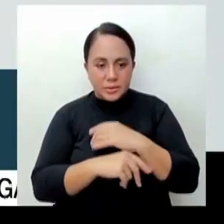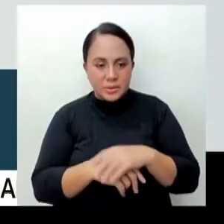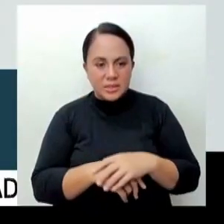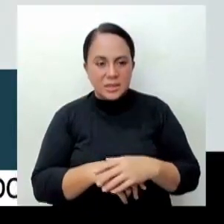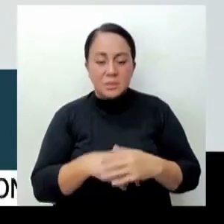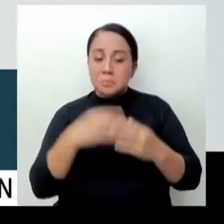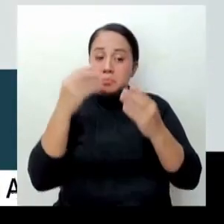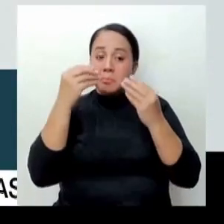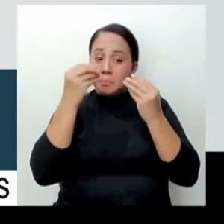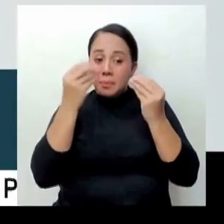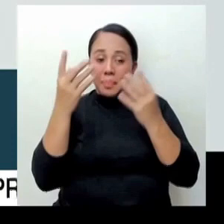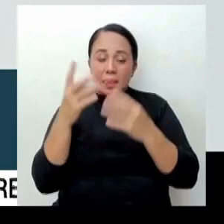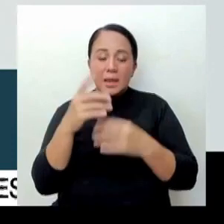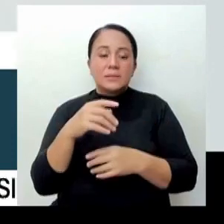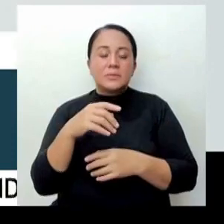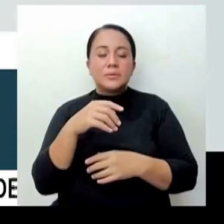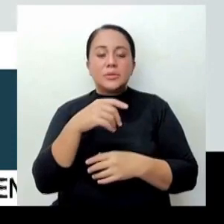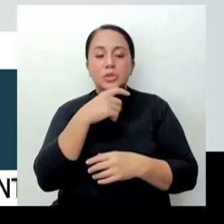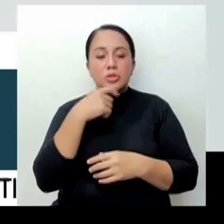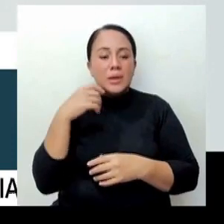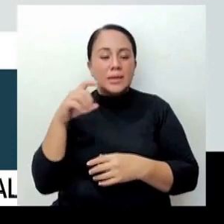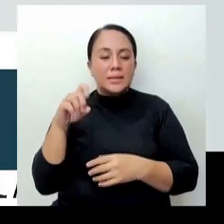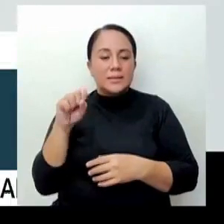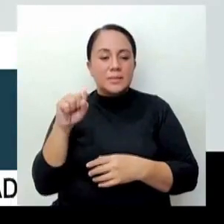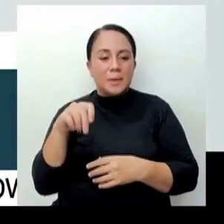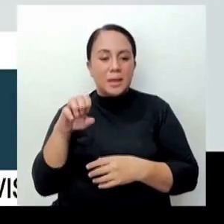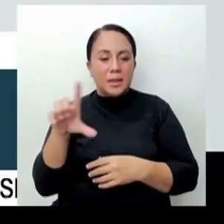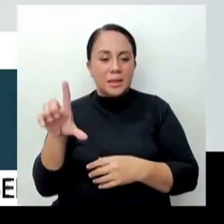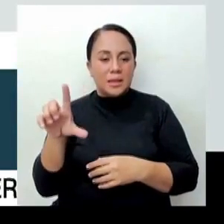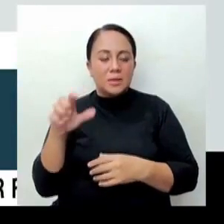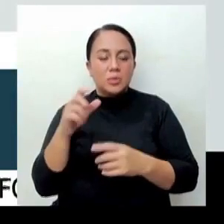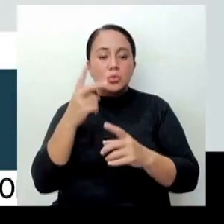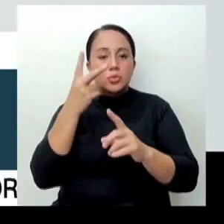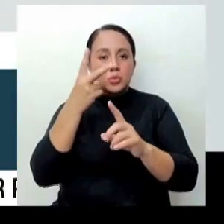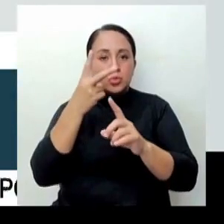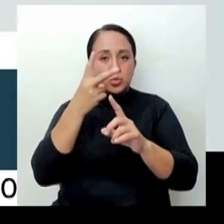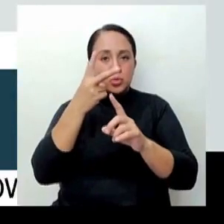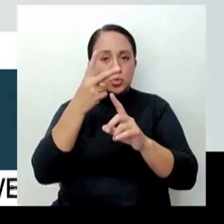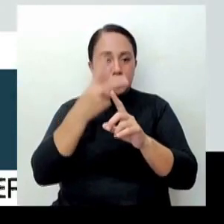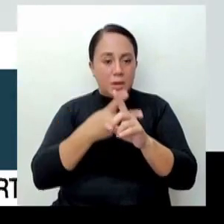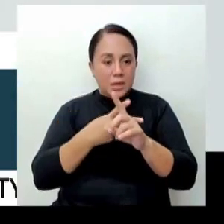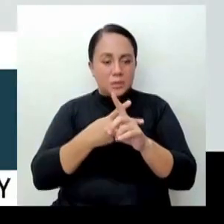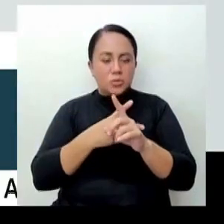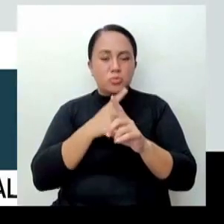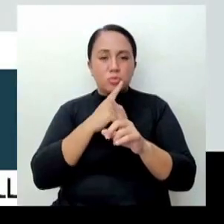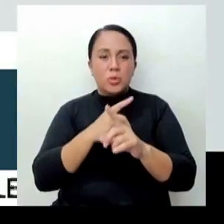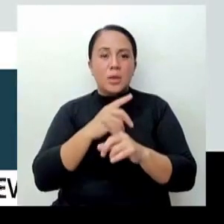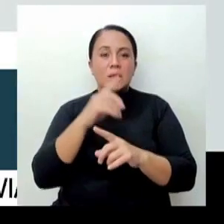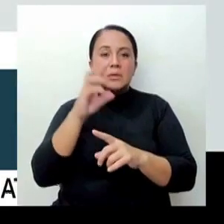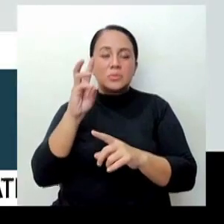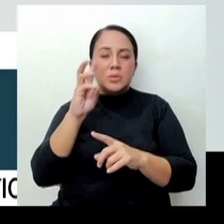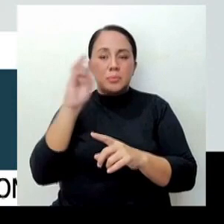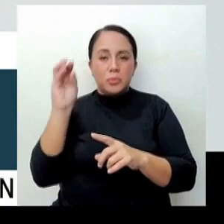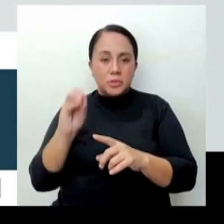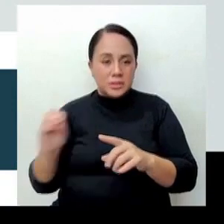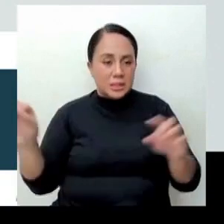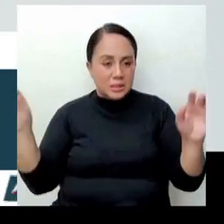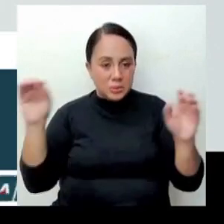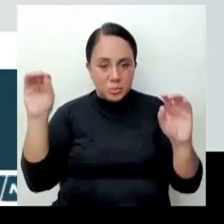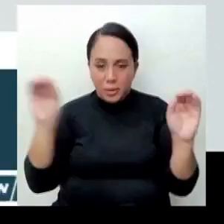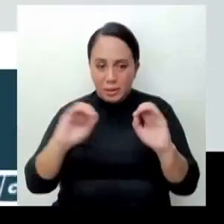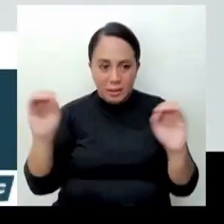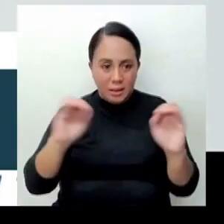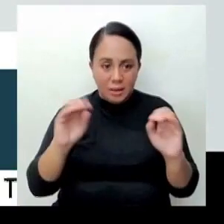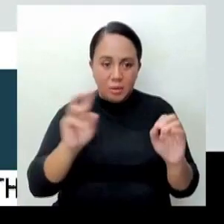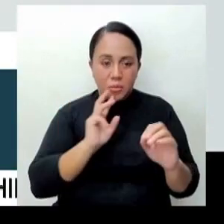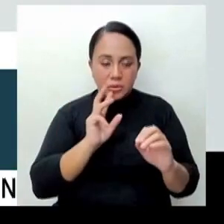natin dry spell, at least 2 buwan na sobrang more than 60% ang reduction sa tubig